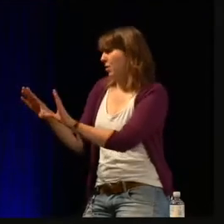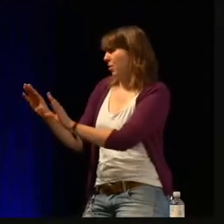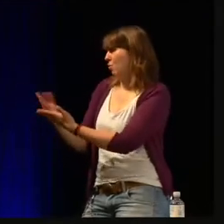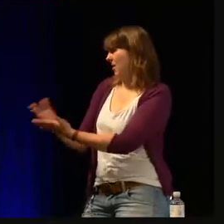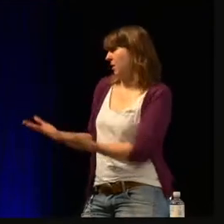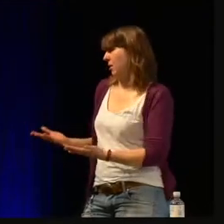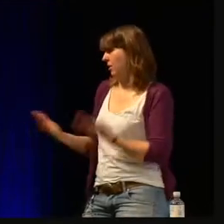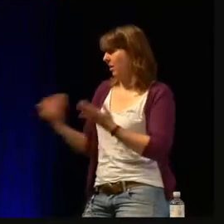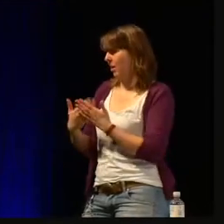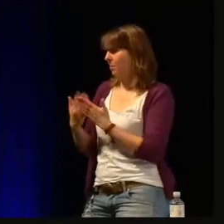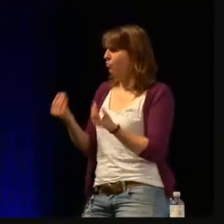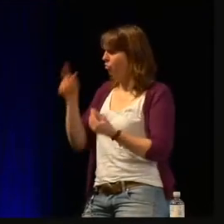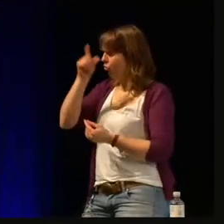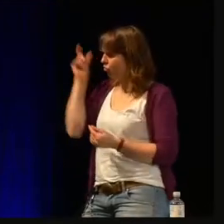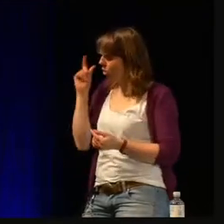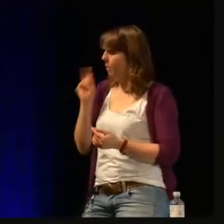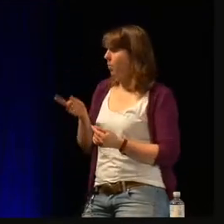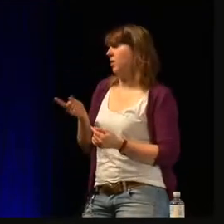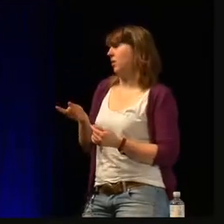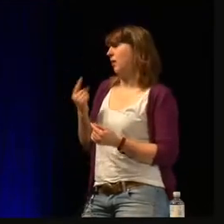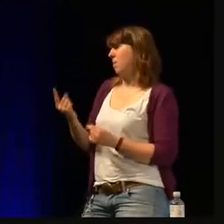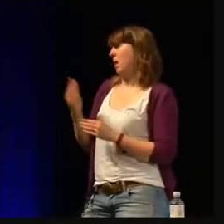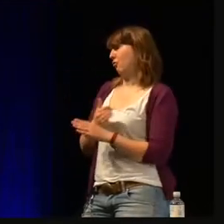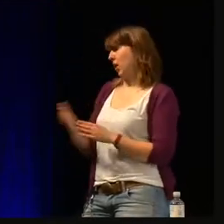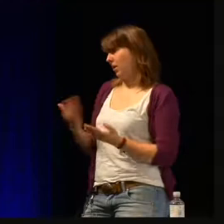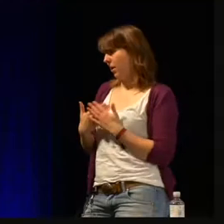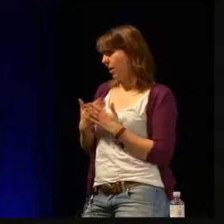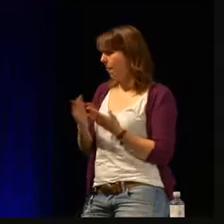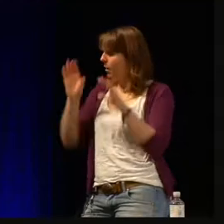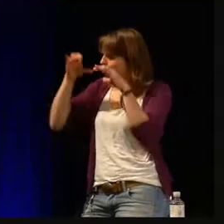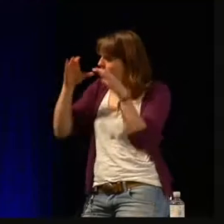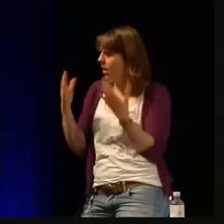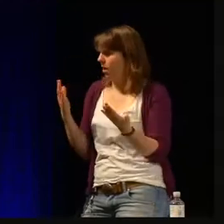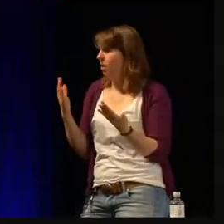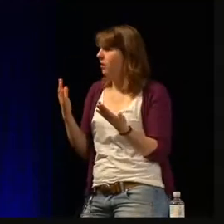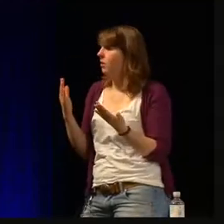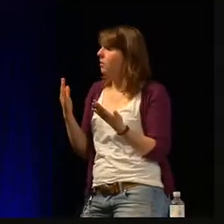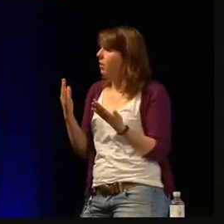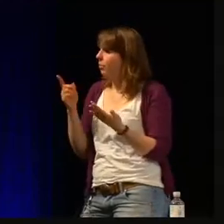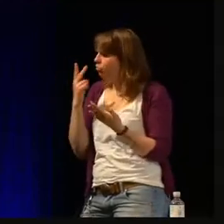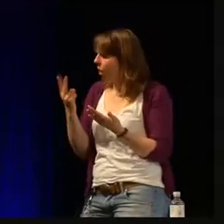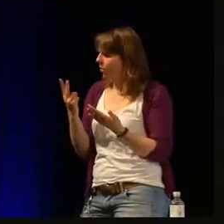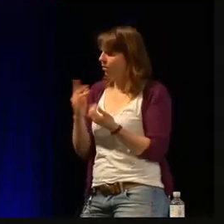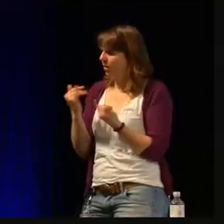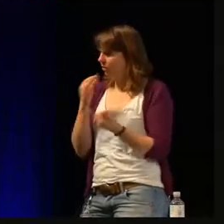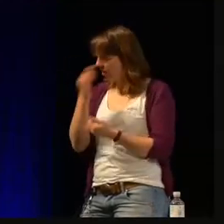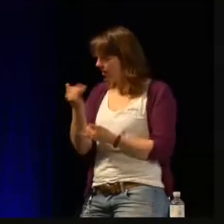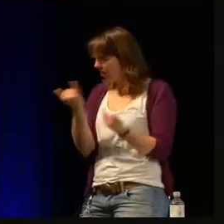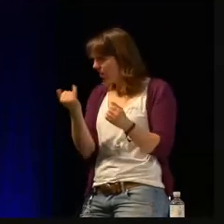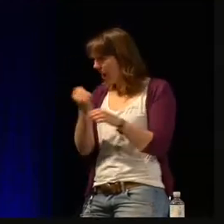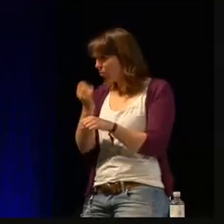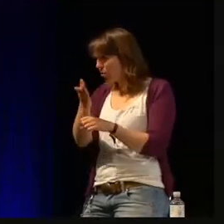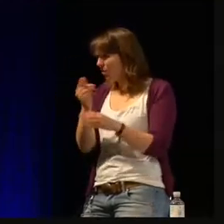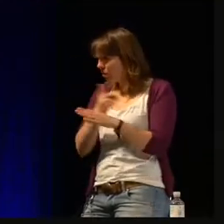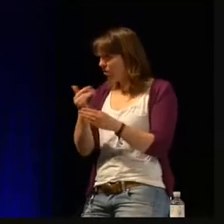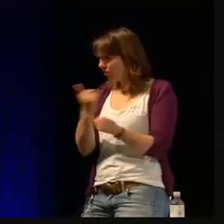interpreted differently by the algorithm. And so that means we need to make decisions. At Google and other